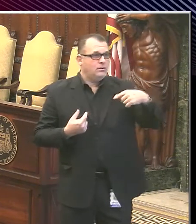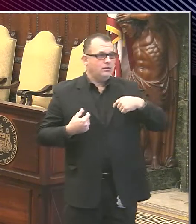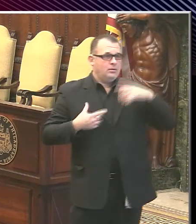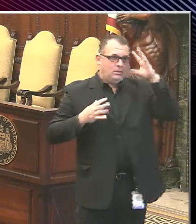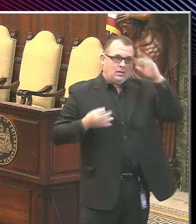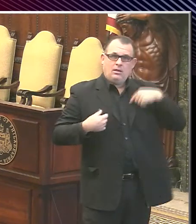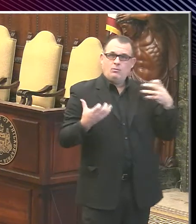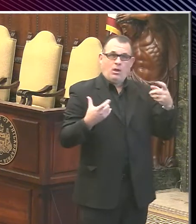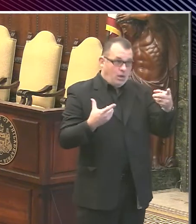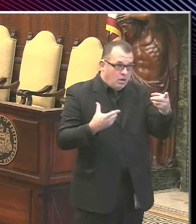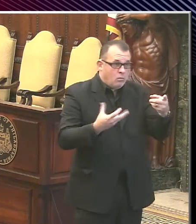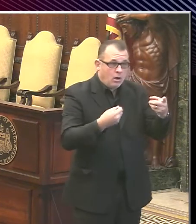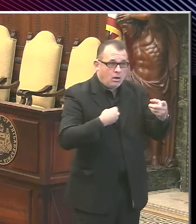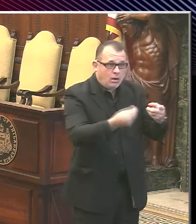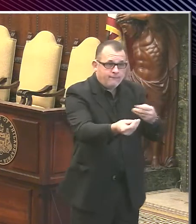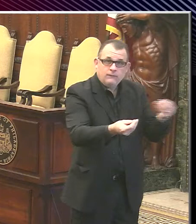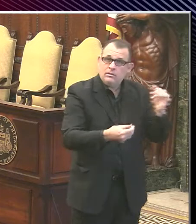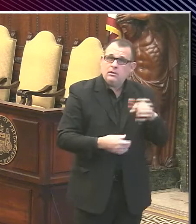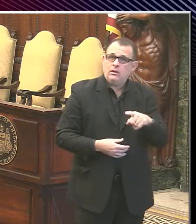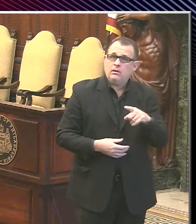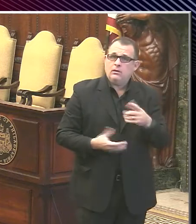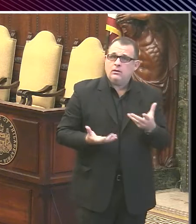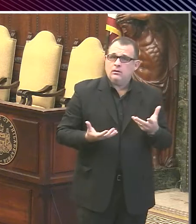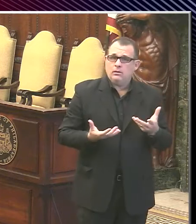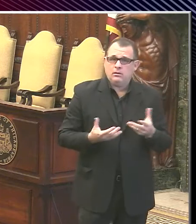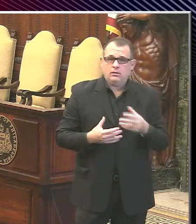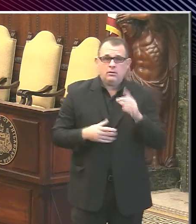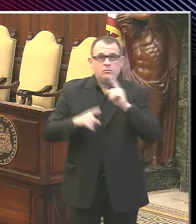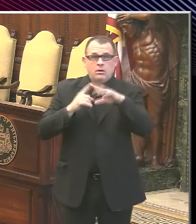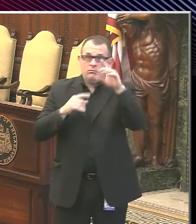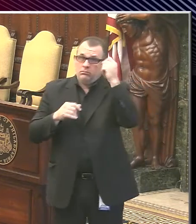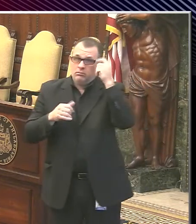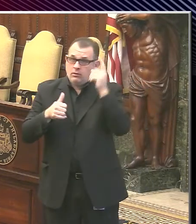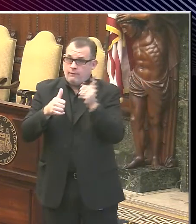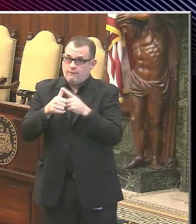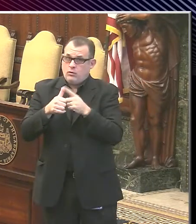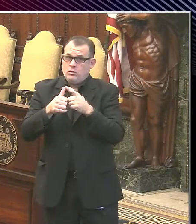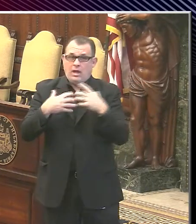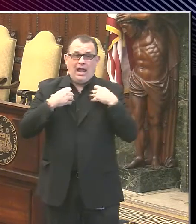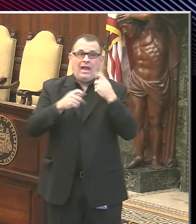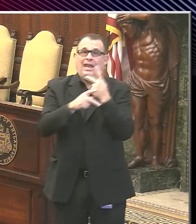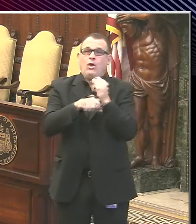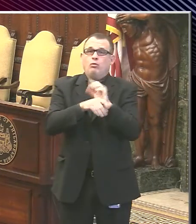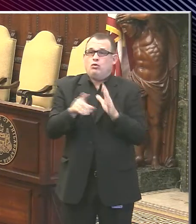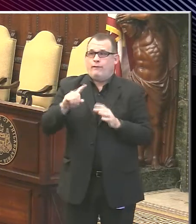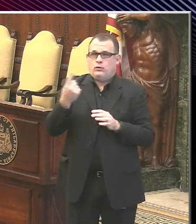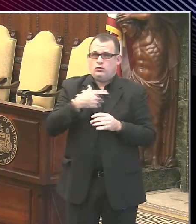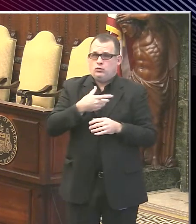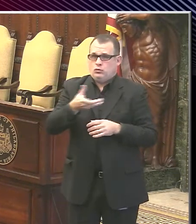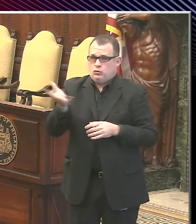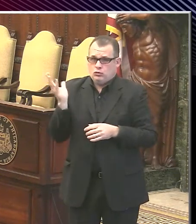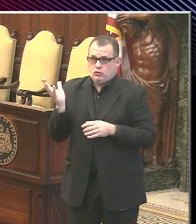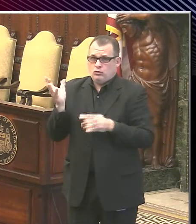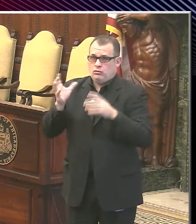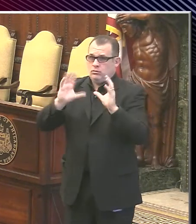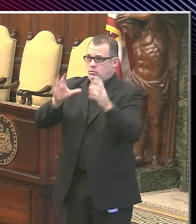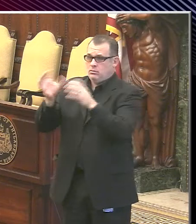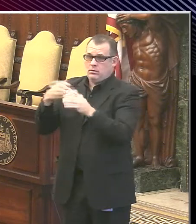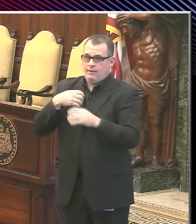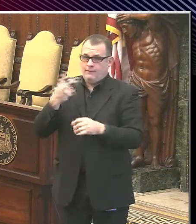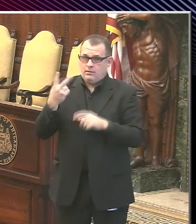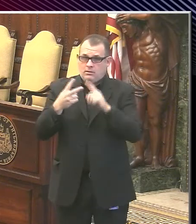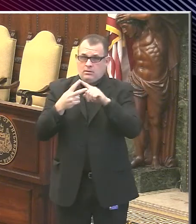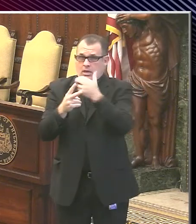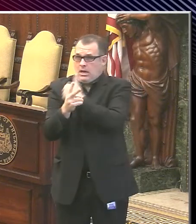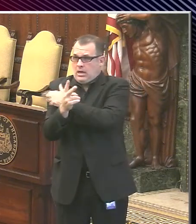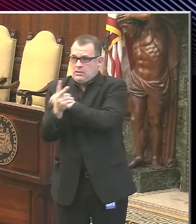that the first group are going to be healthcare workers who are routinely exposed to COVID. Those fall in a few categories. They are people who work in hospitals. They're people